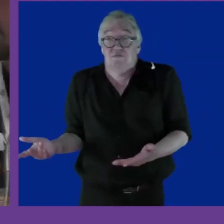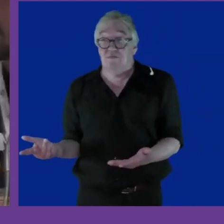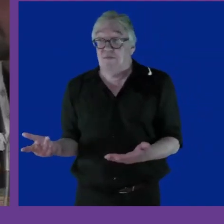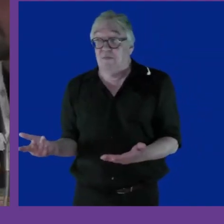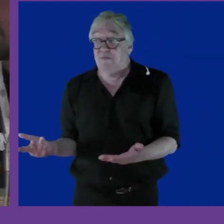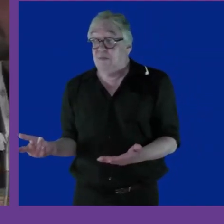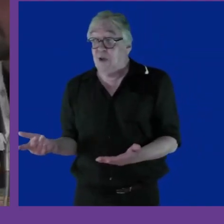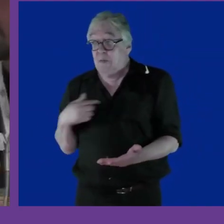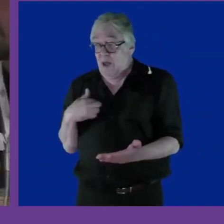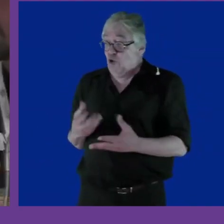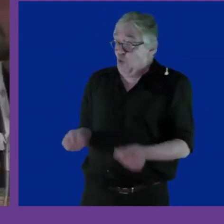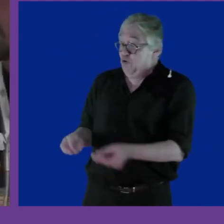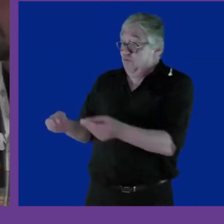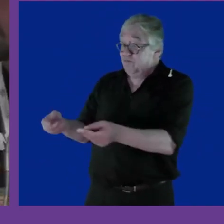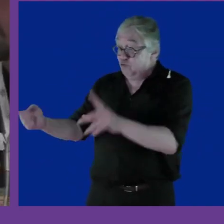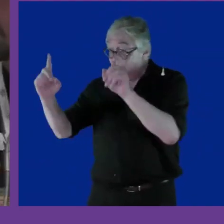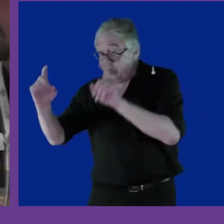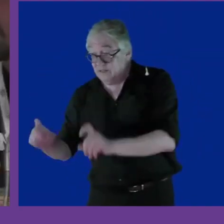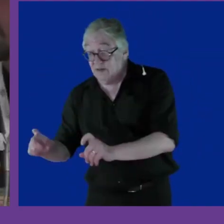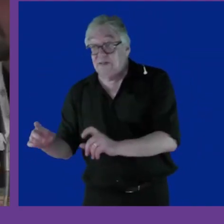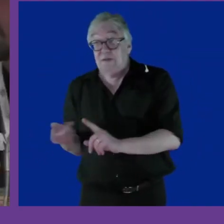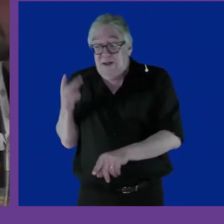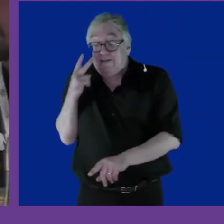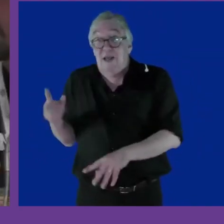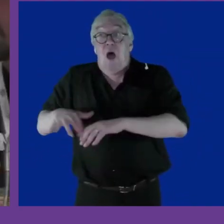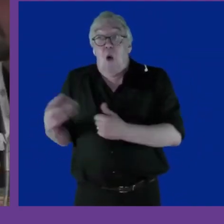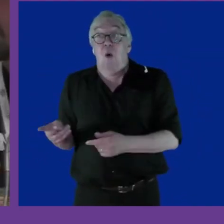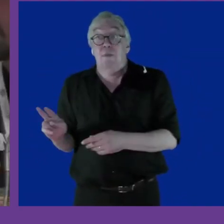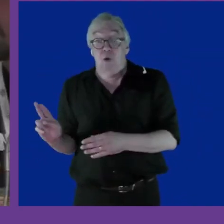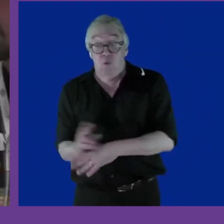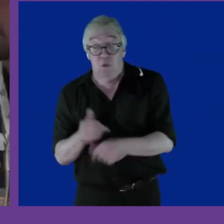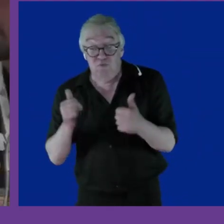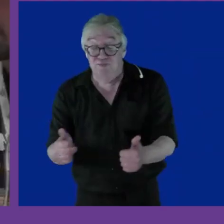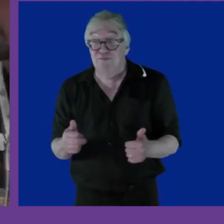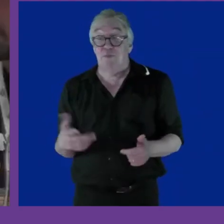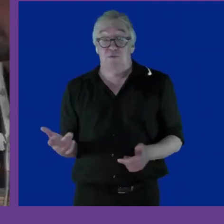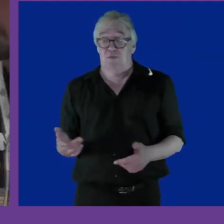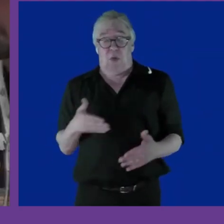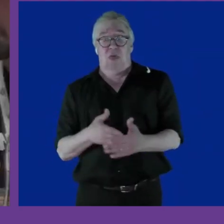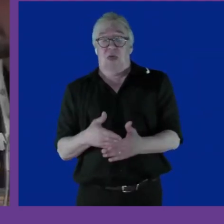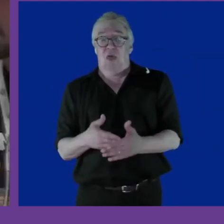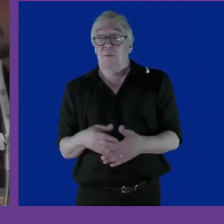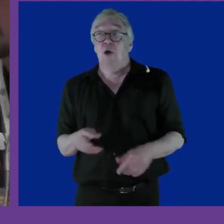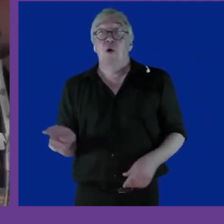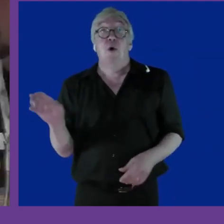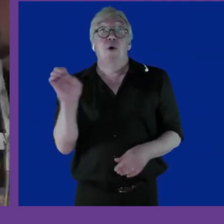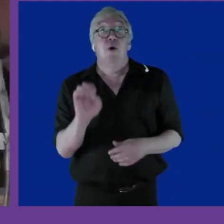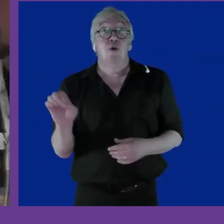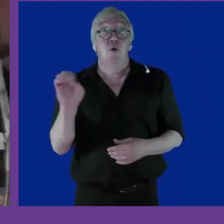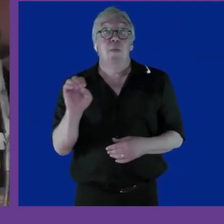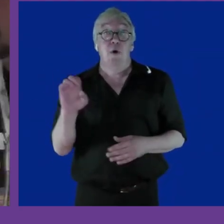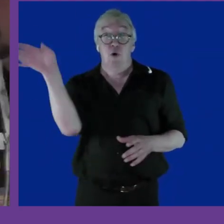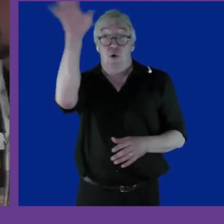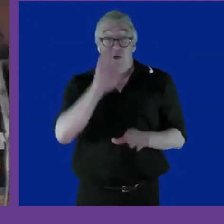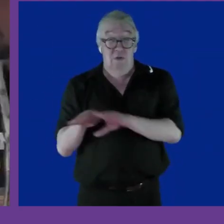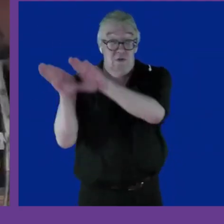existing solutions? What I see sometimes, because we are in Europe, we have very different markets, and we have markets at